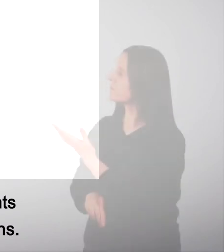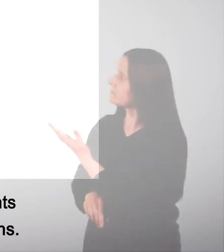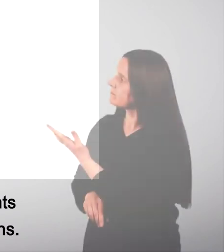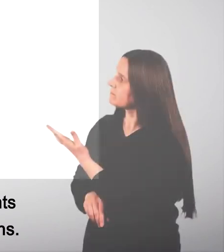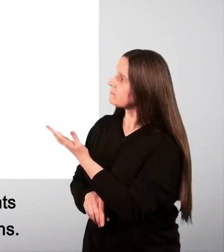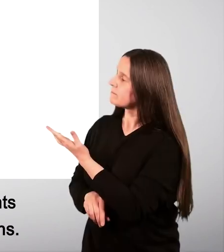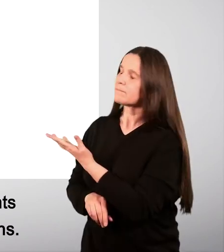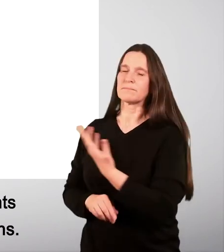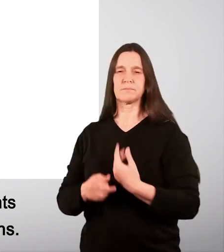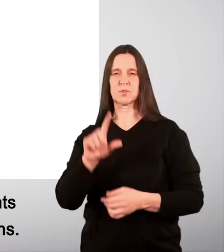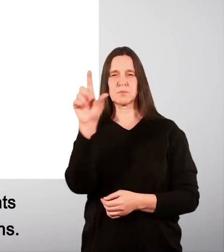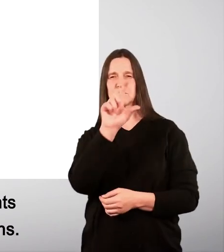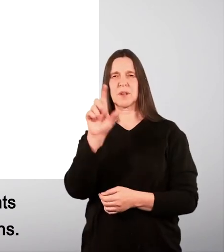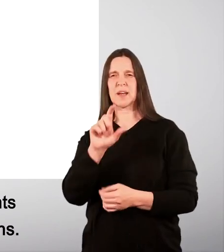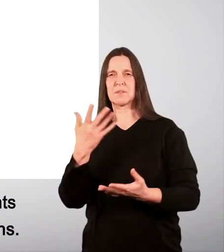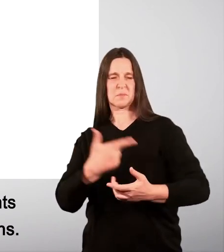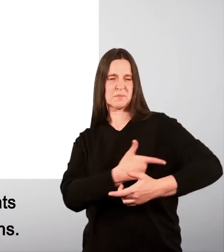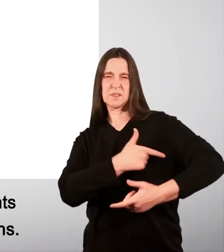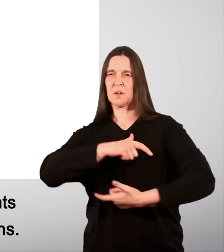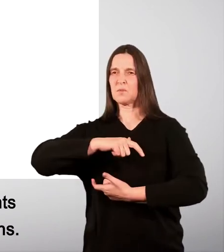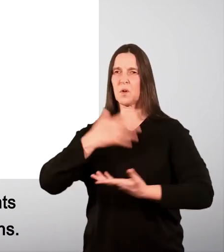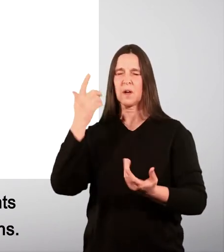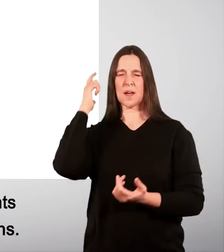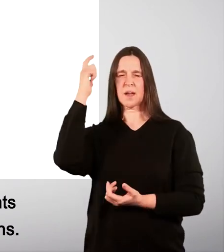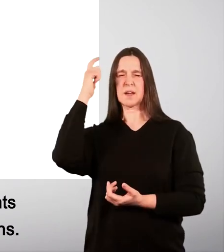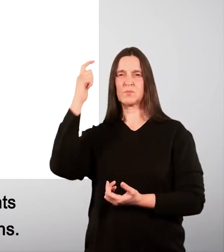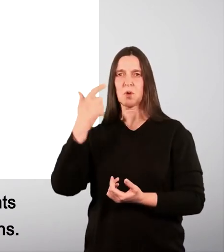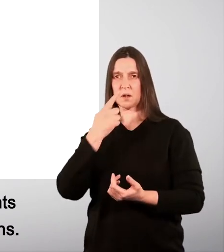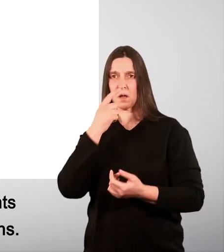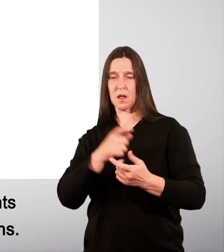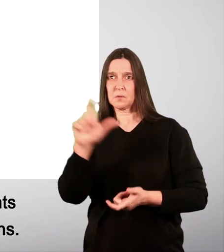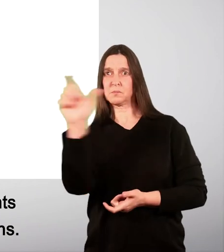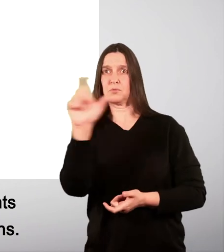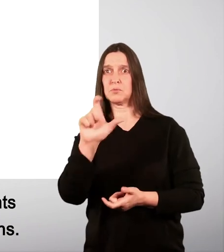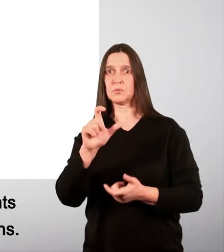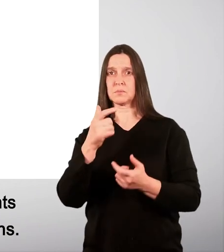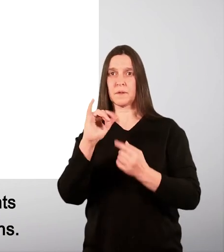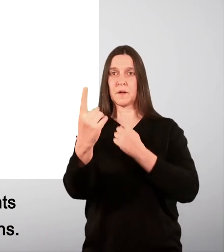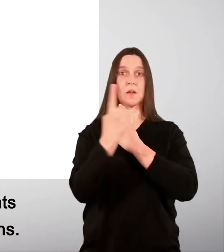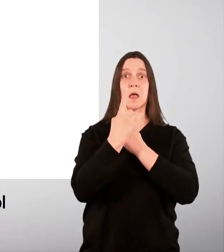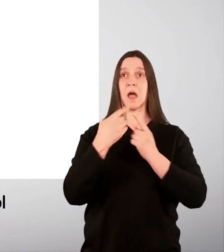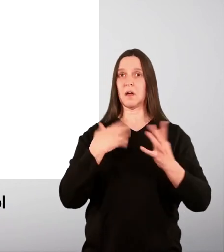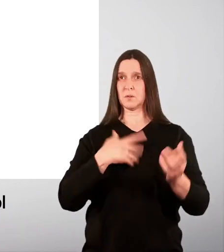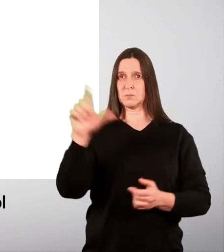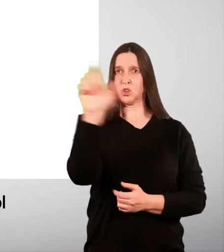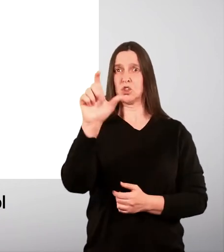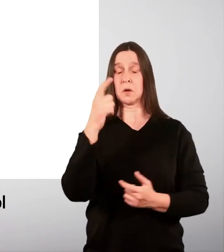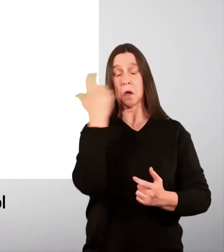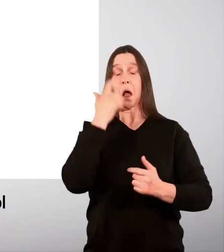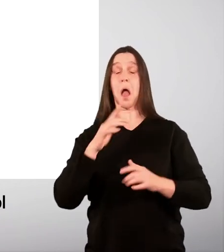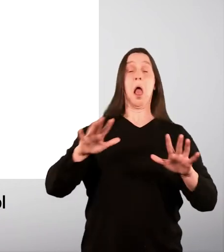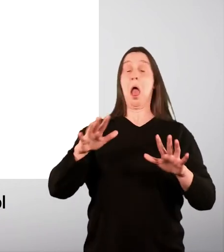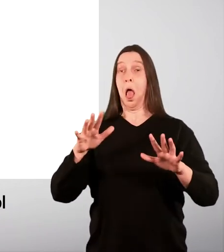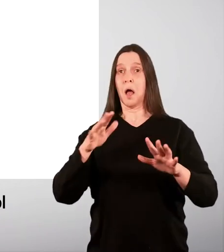Pressurized aerosol cans, such as deodorants or hairsprays, make ideal improvised weapons. Spraying an attacker's face